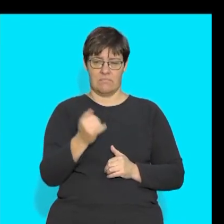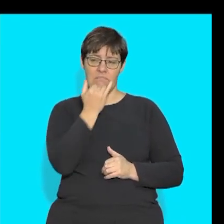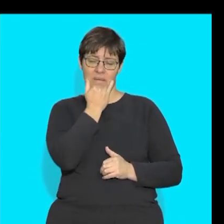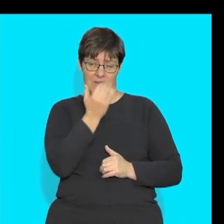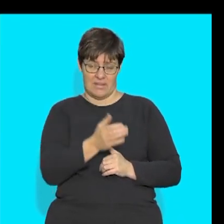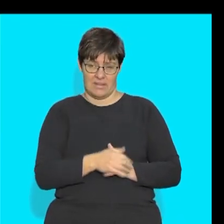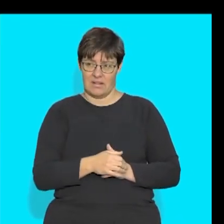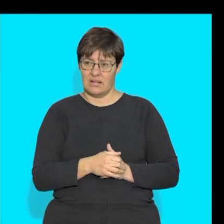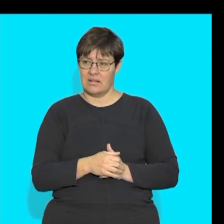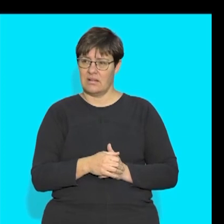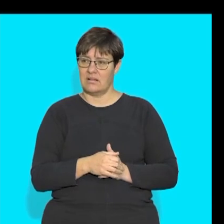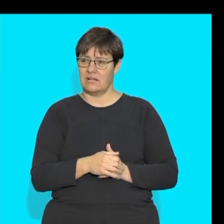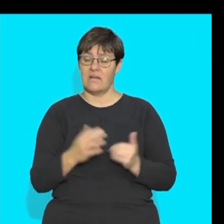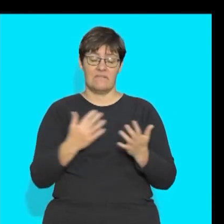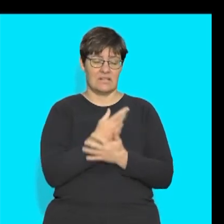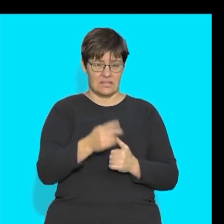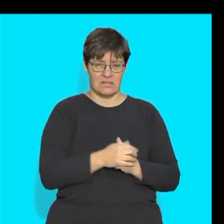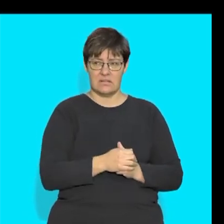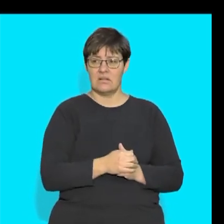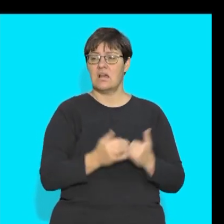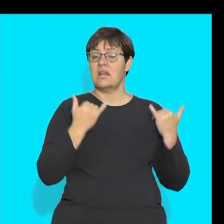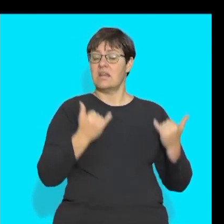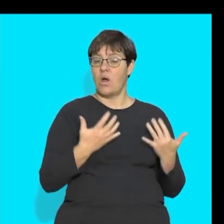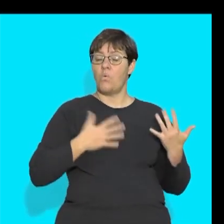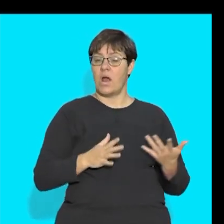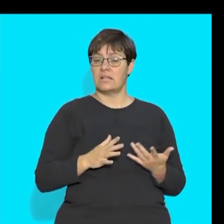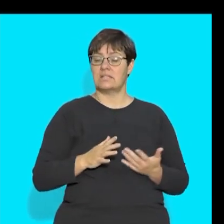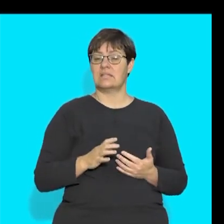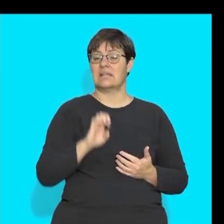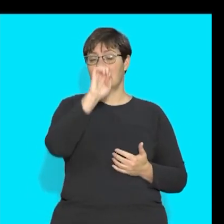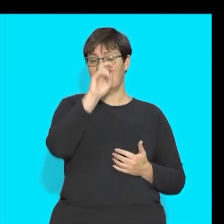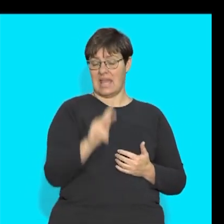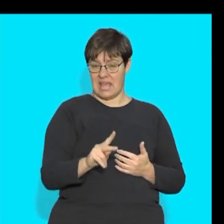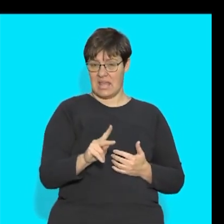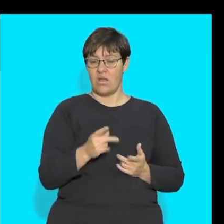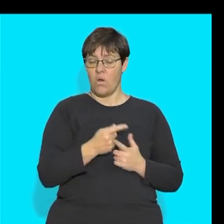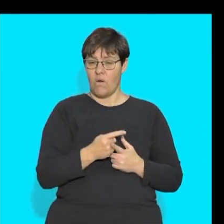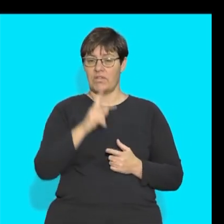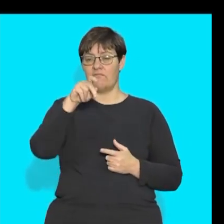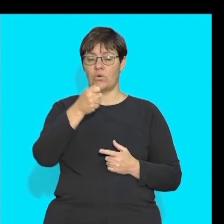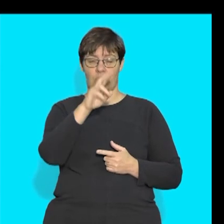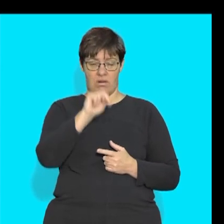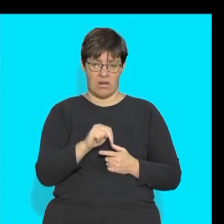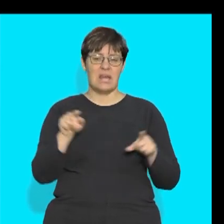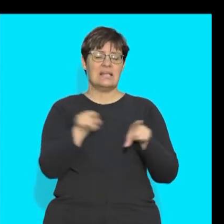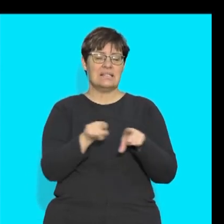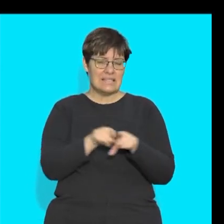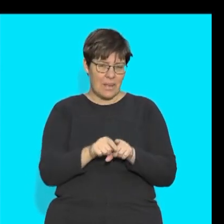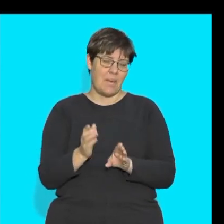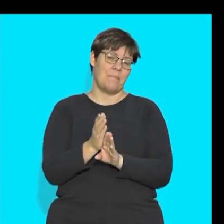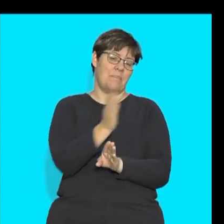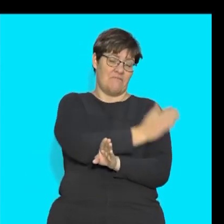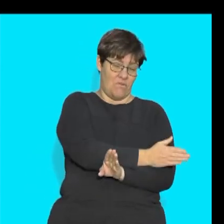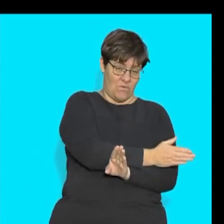And I'm happy with that. Now just quickly. Now they want the kinetic energy of the photon emitted. Same as what we